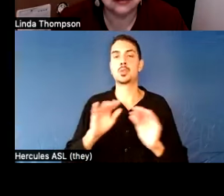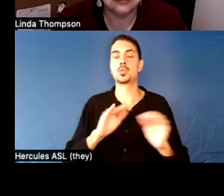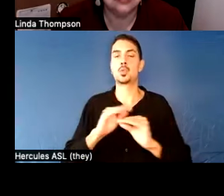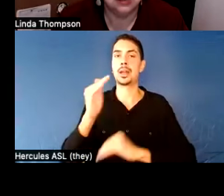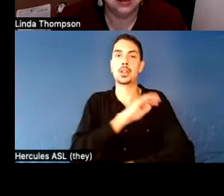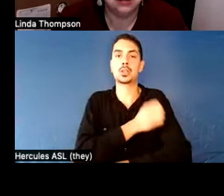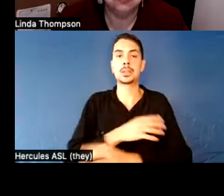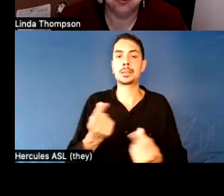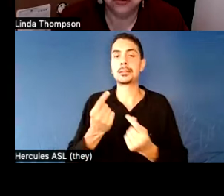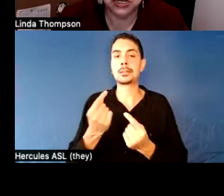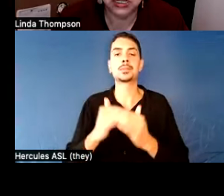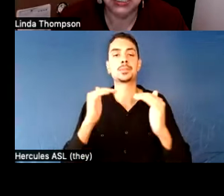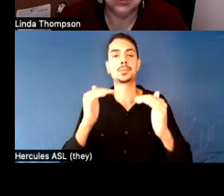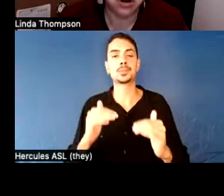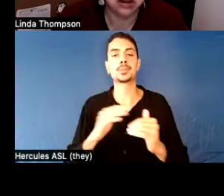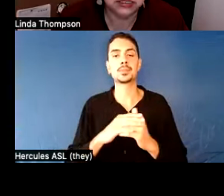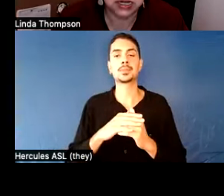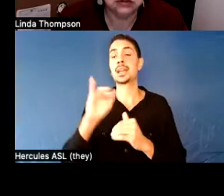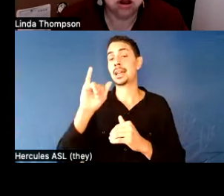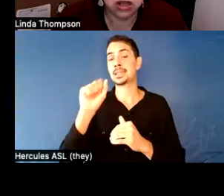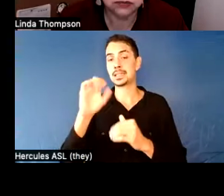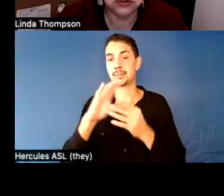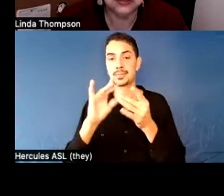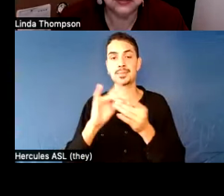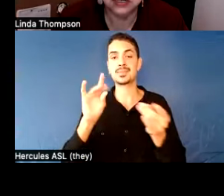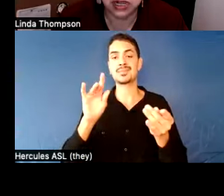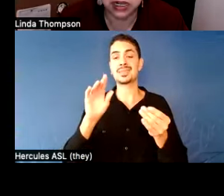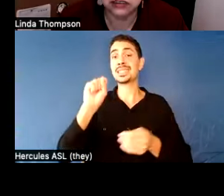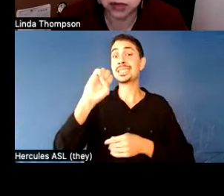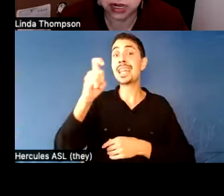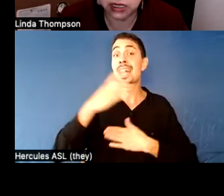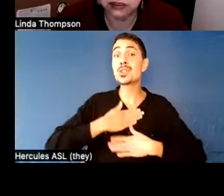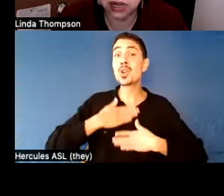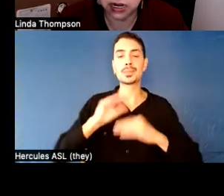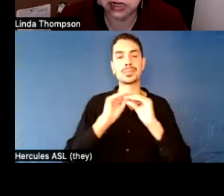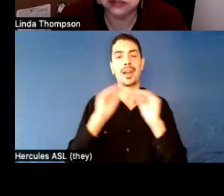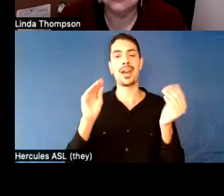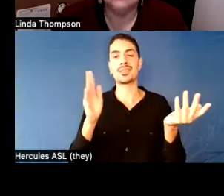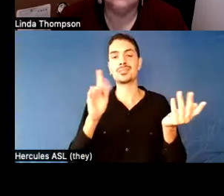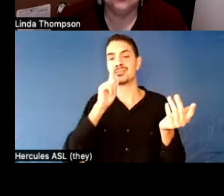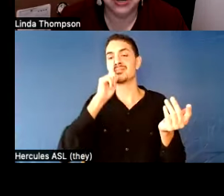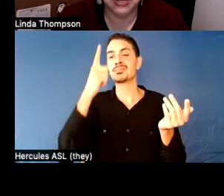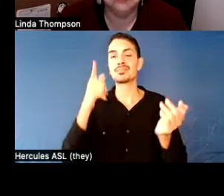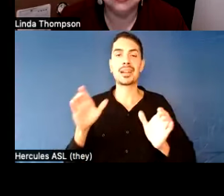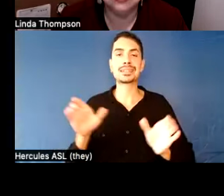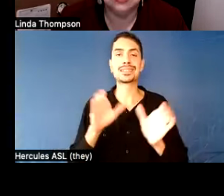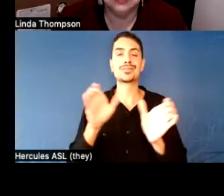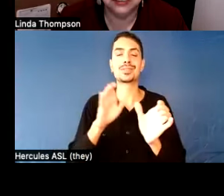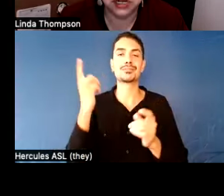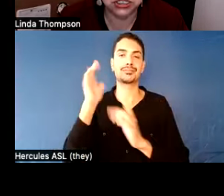sex, overeating or appetite loss, persistent aches, pains, headaches,